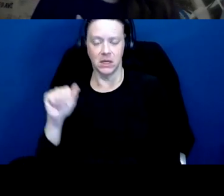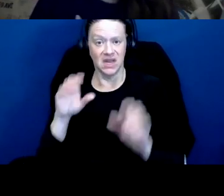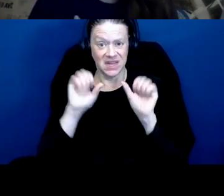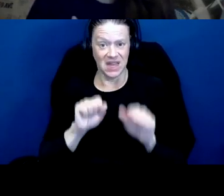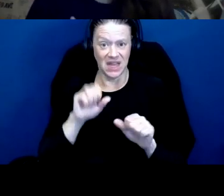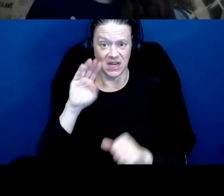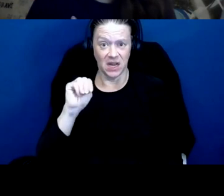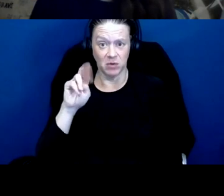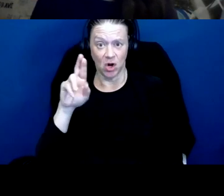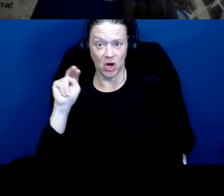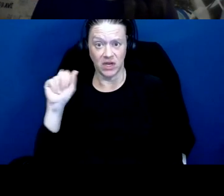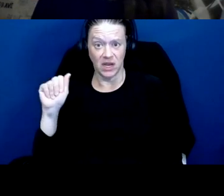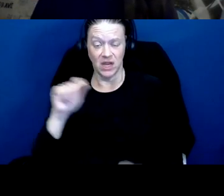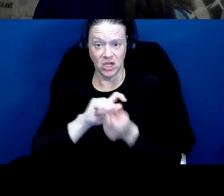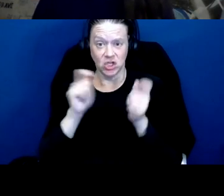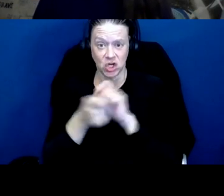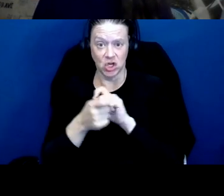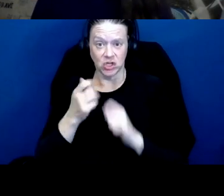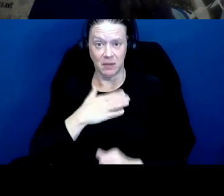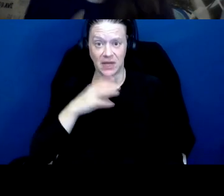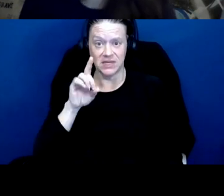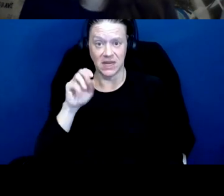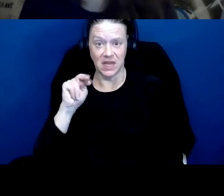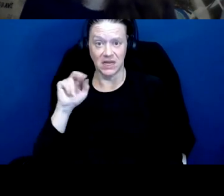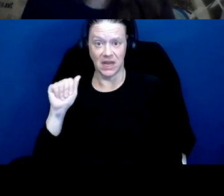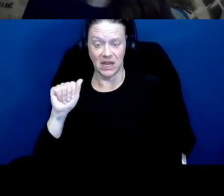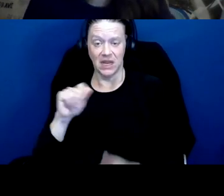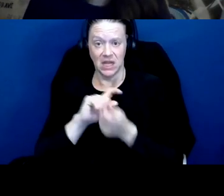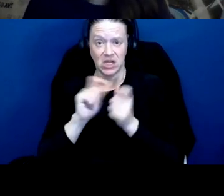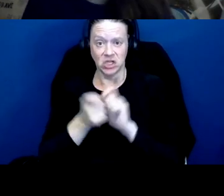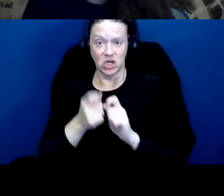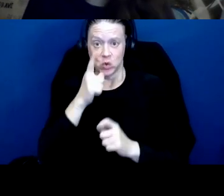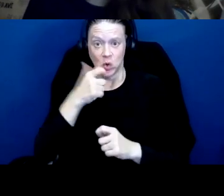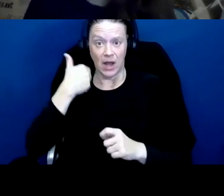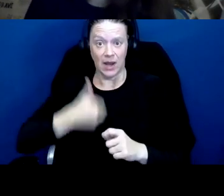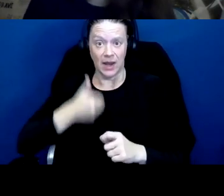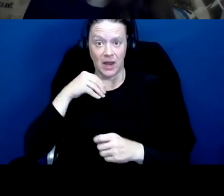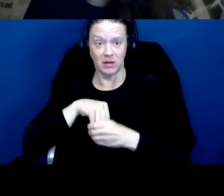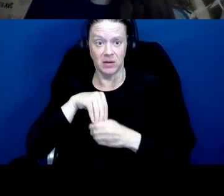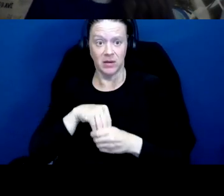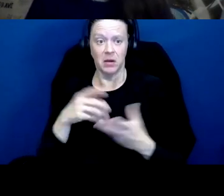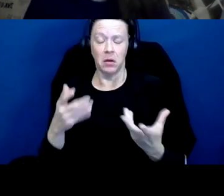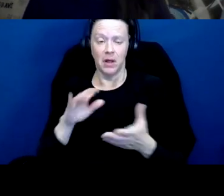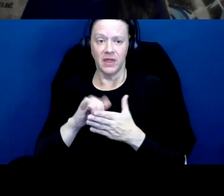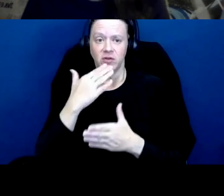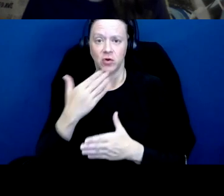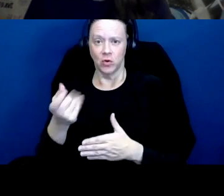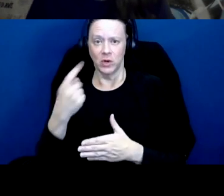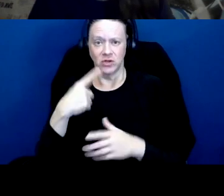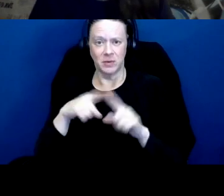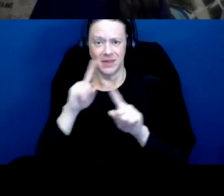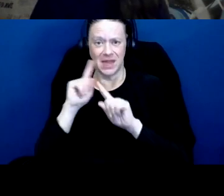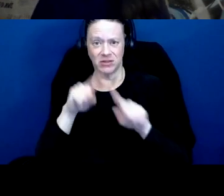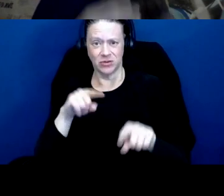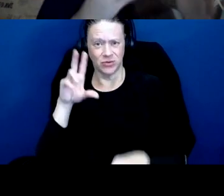DNA, change my genetic material, and change me forever? Yes, it's a good question, but the answer is no, and